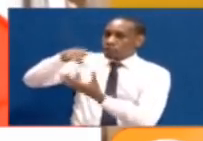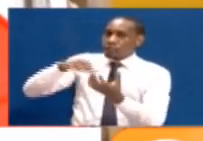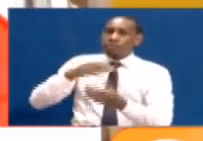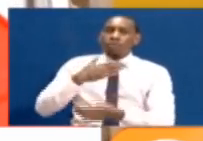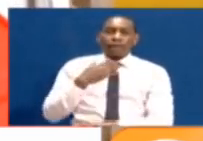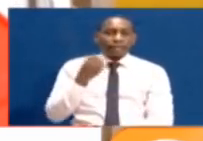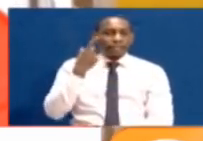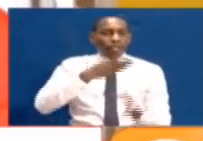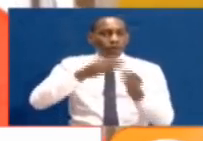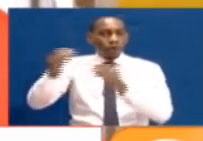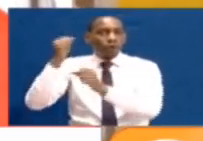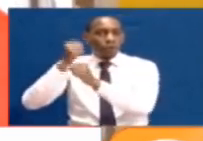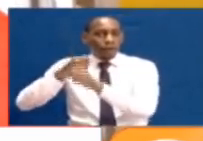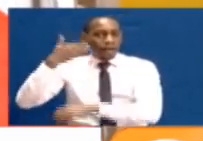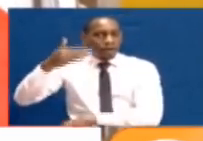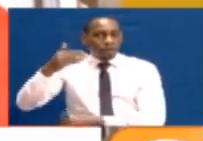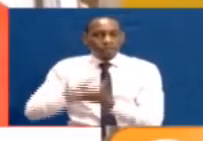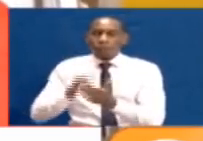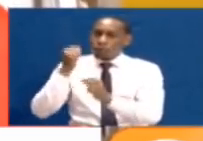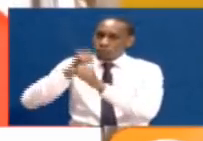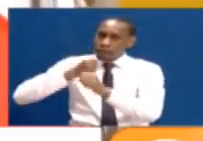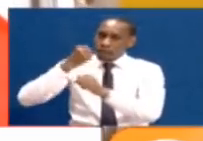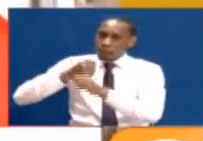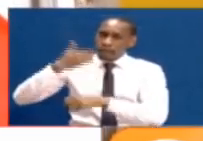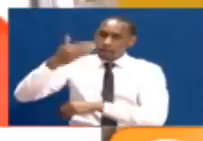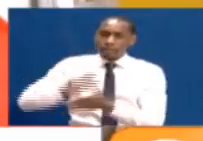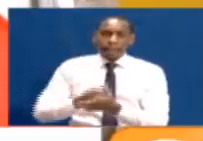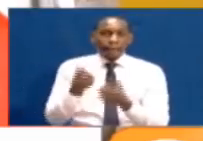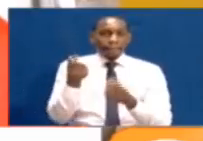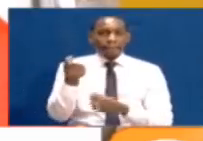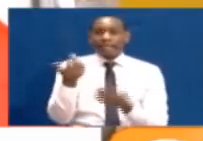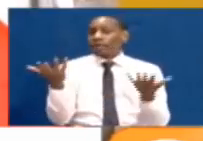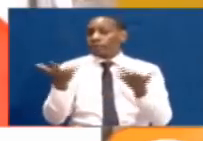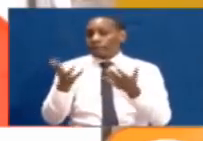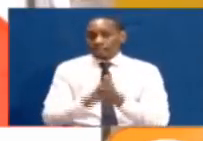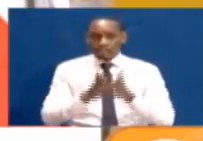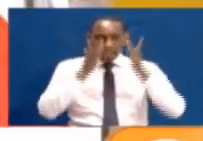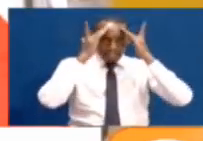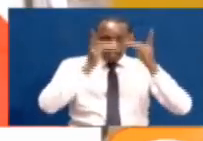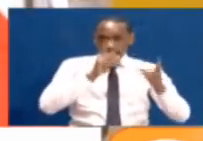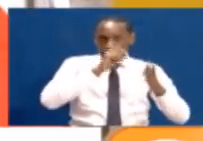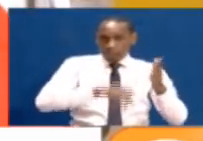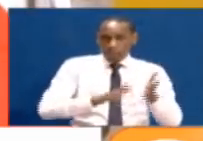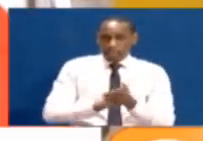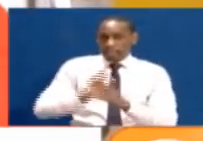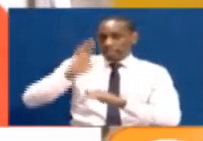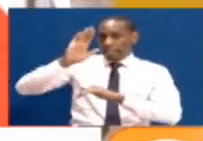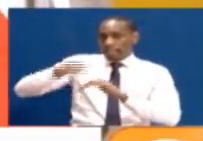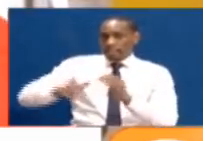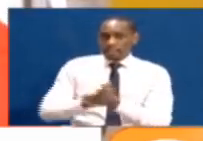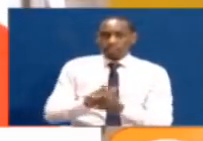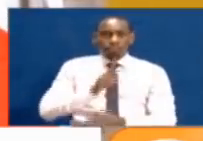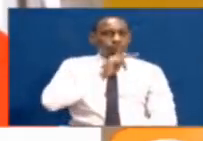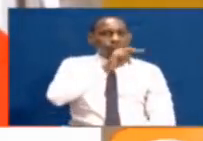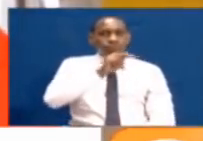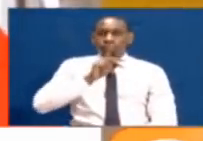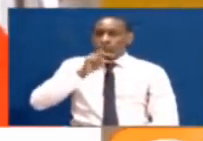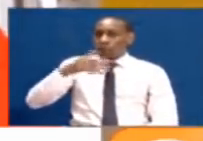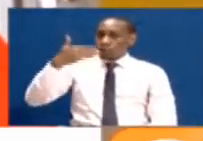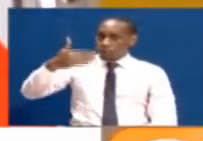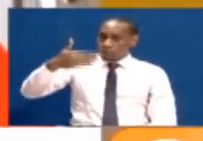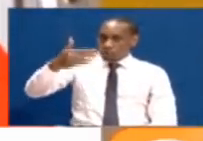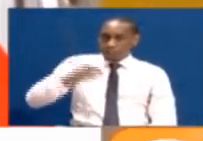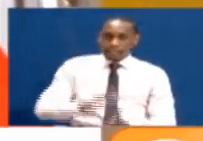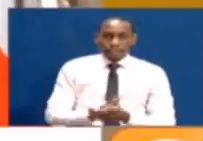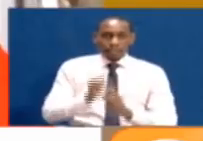to work every day, you go to hustle every day, where is the money? So we decided, instead of this kelele kilasa,